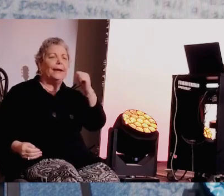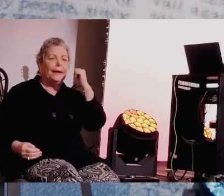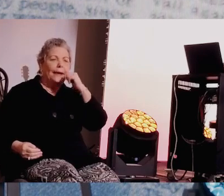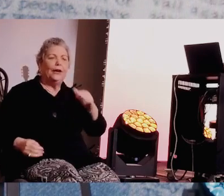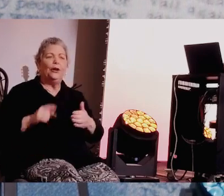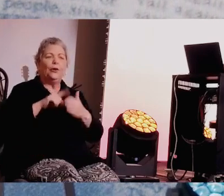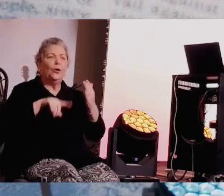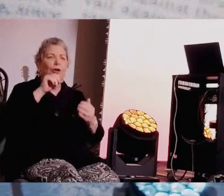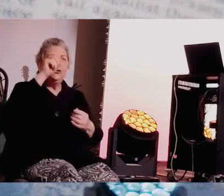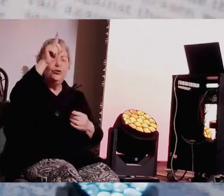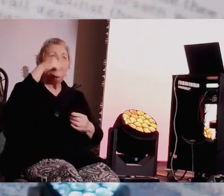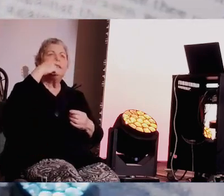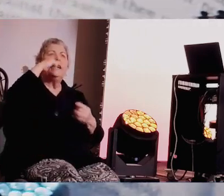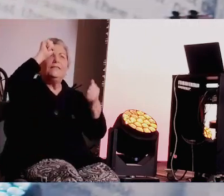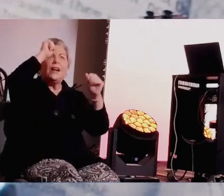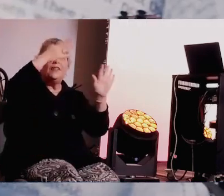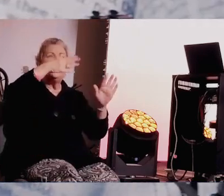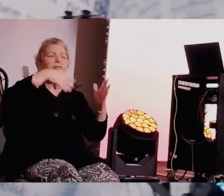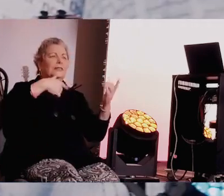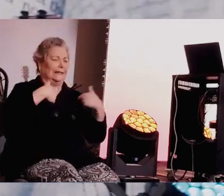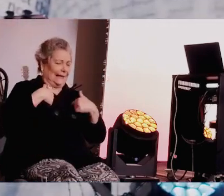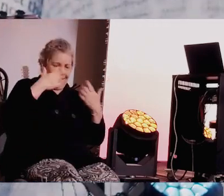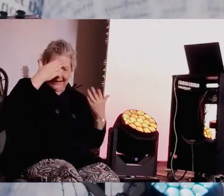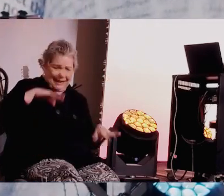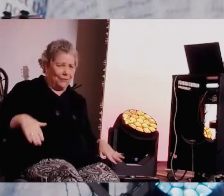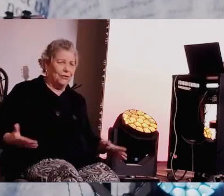What do you say, Father? I don't know.